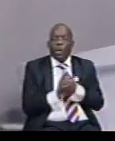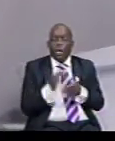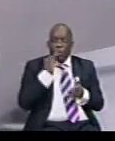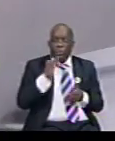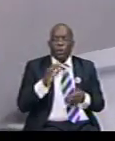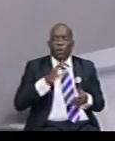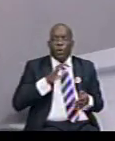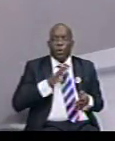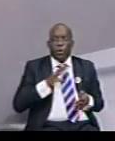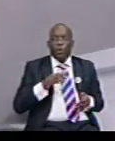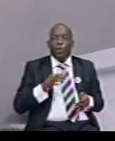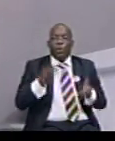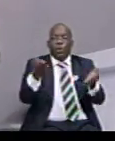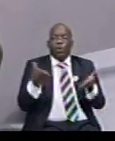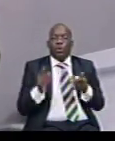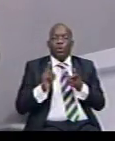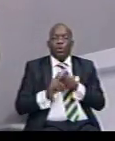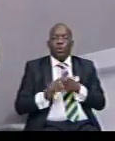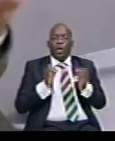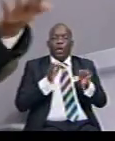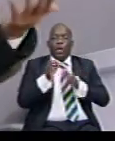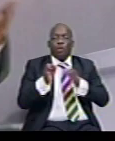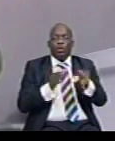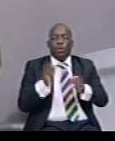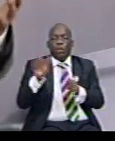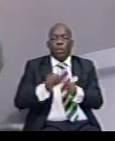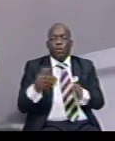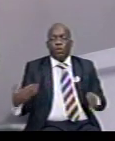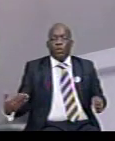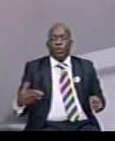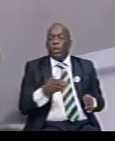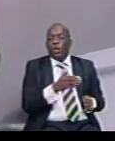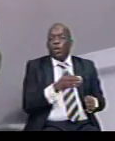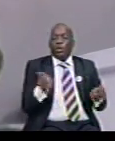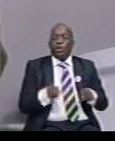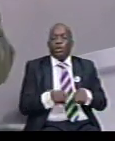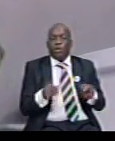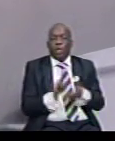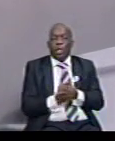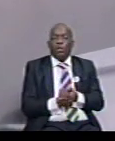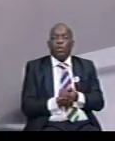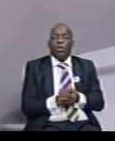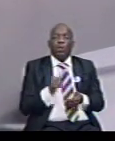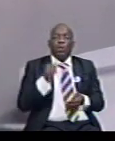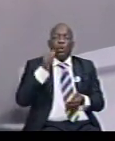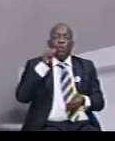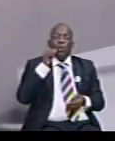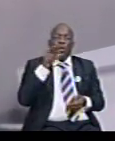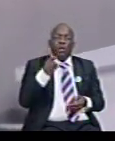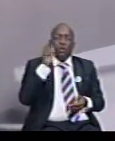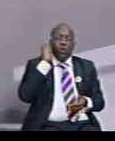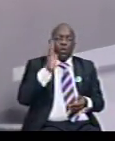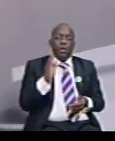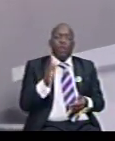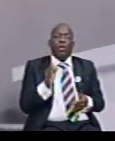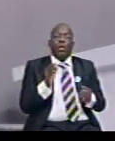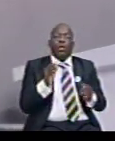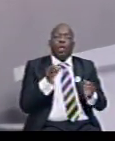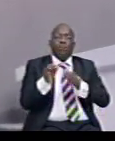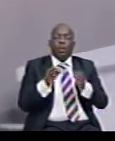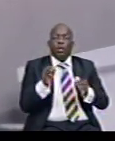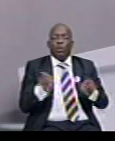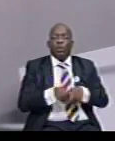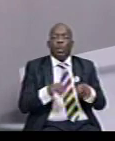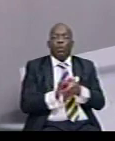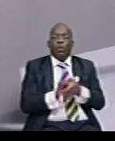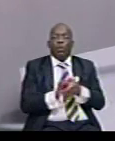to explain everything so that I will know how serious the problem is. I said, that's enough, that's enough. And so I said,